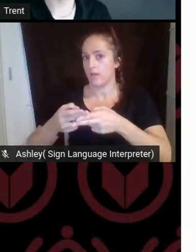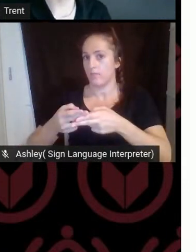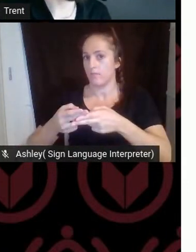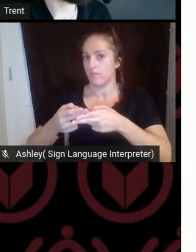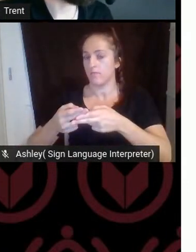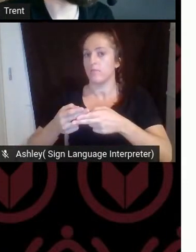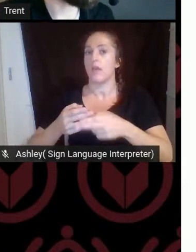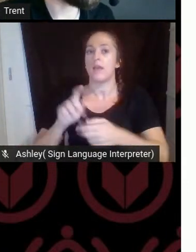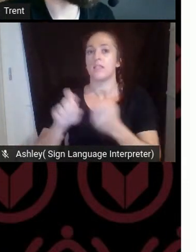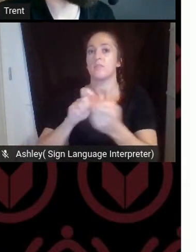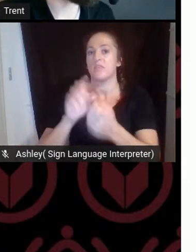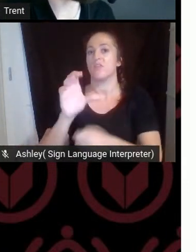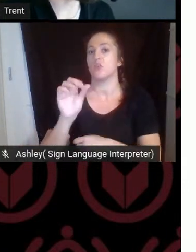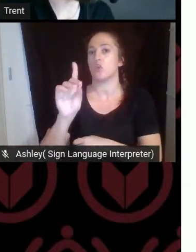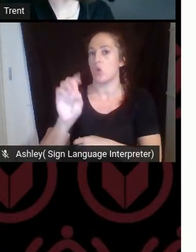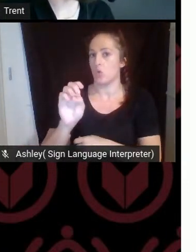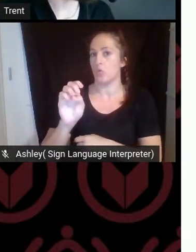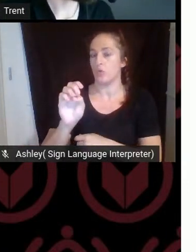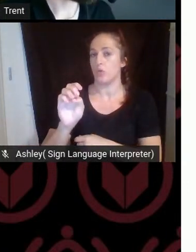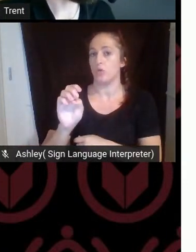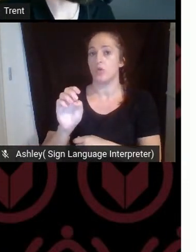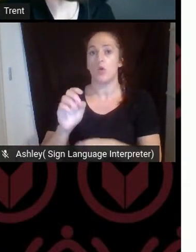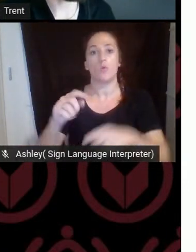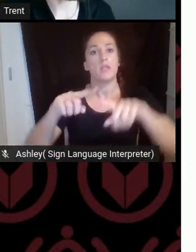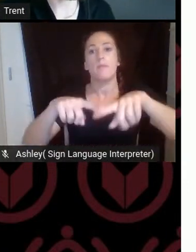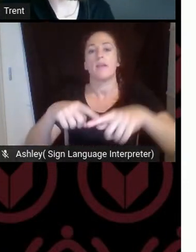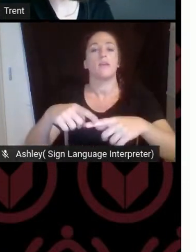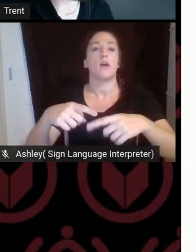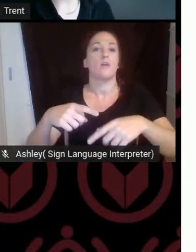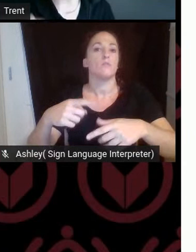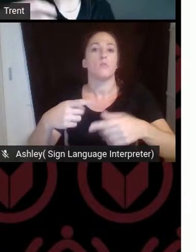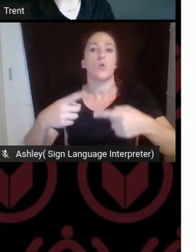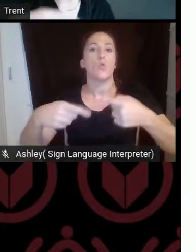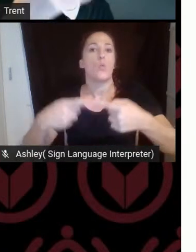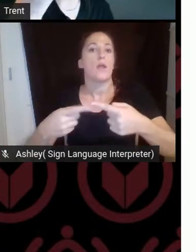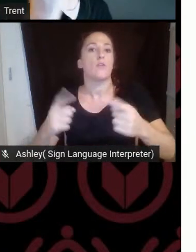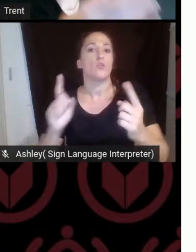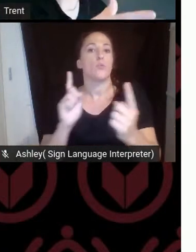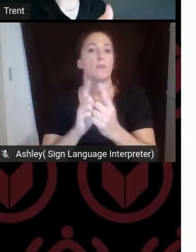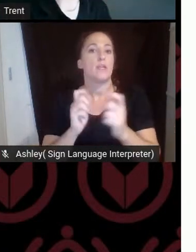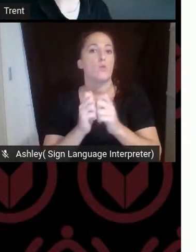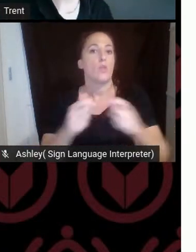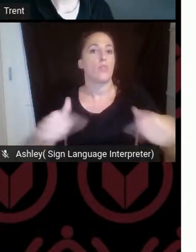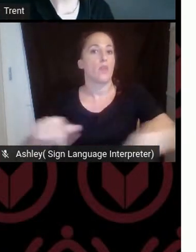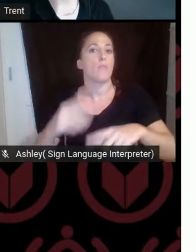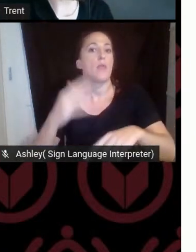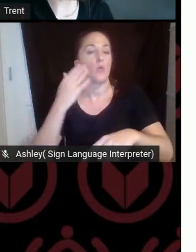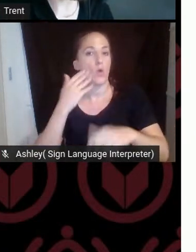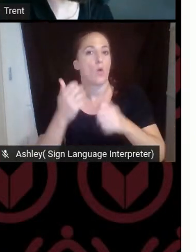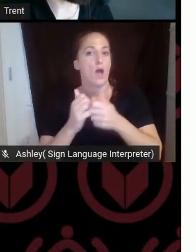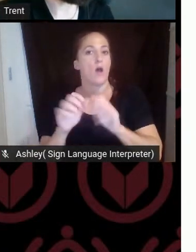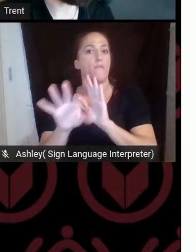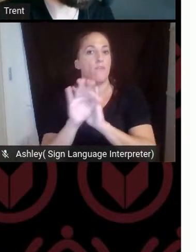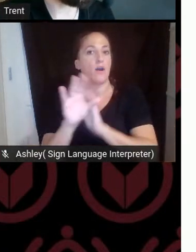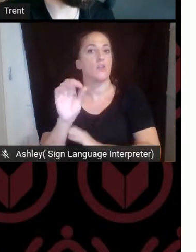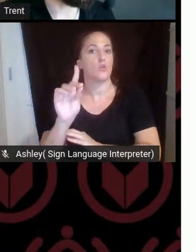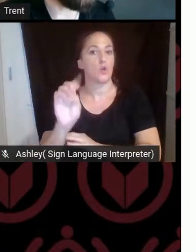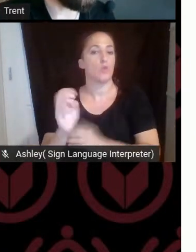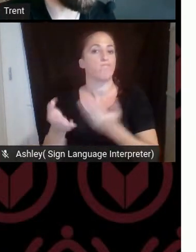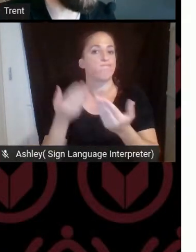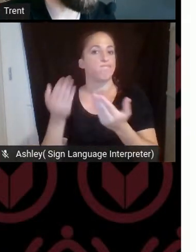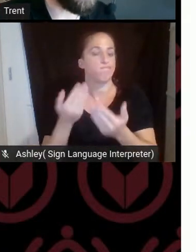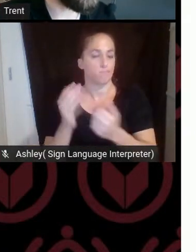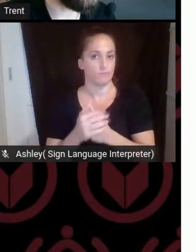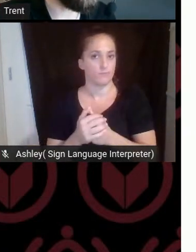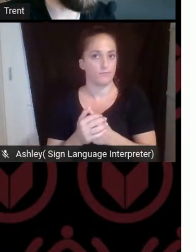code. So based on when you're meeting with them, they'll know, where do I look to find the Meet code? Right there. Now, the benefit of creating a Google